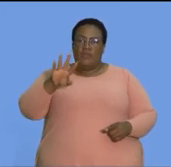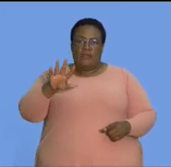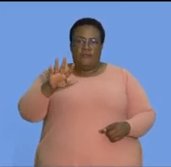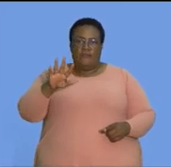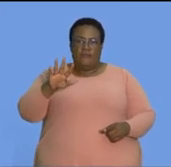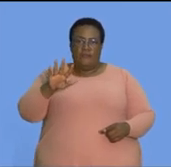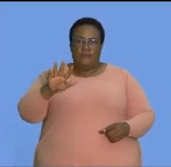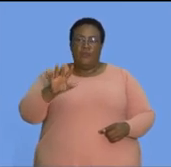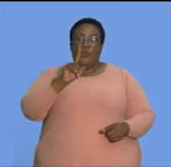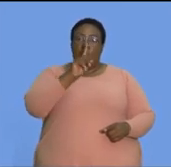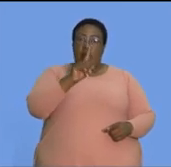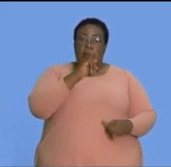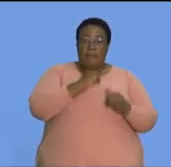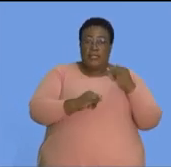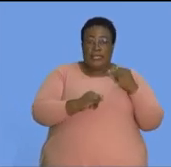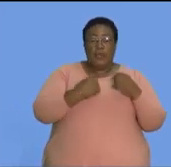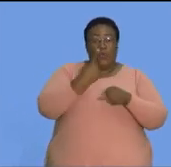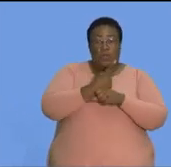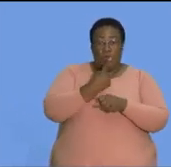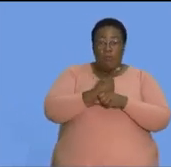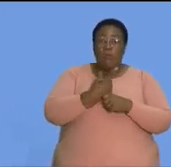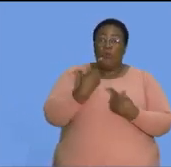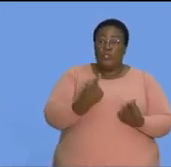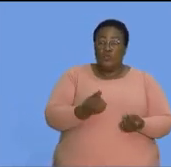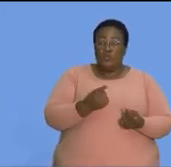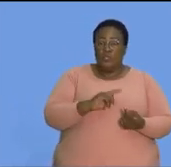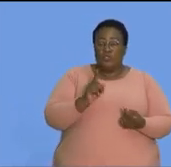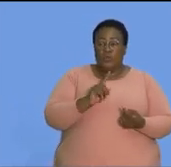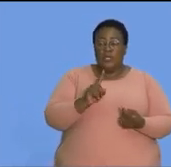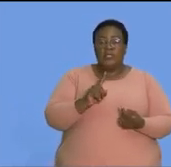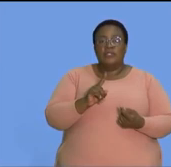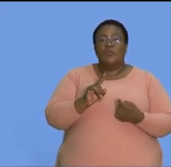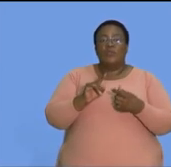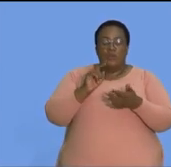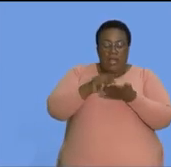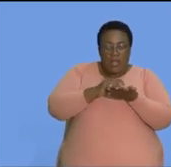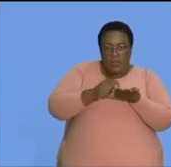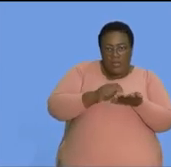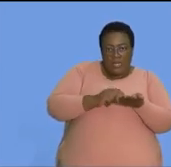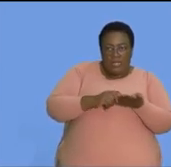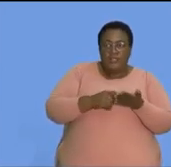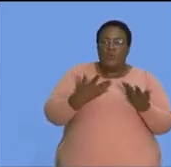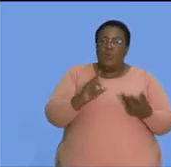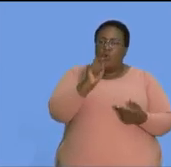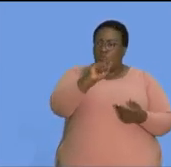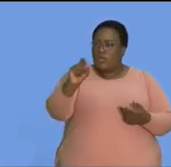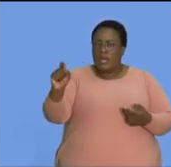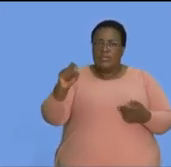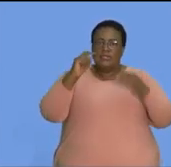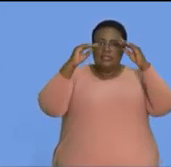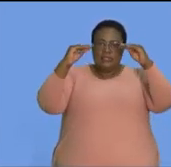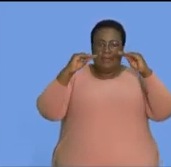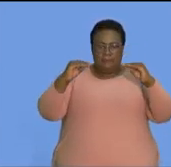1,125. Now, one mistake that we normally make when we get to this is when we get to the calculation, or when we write down